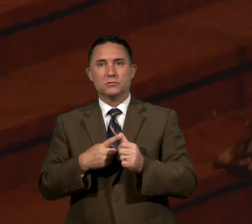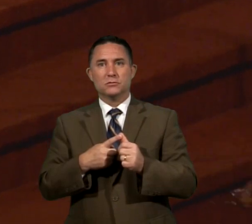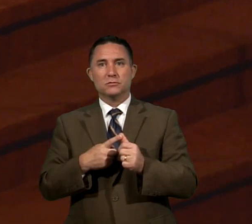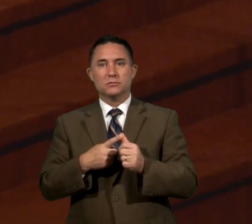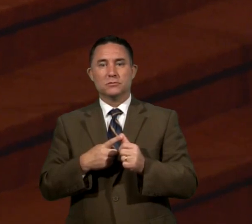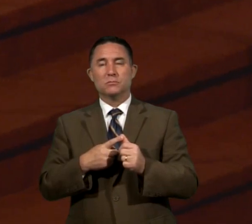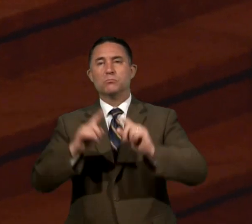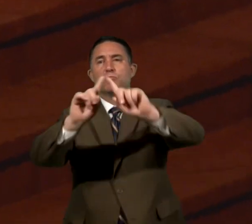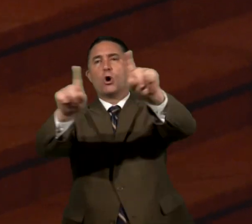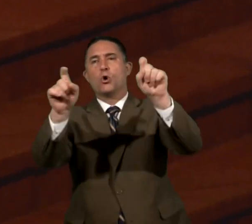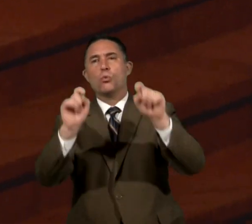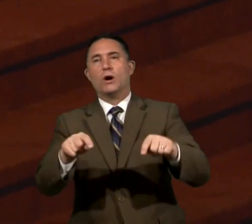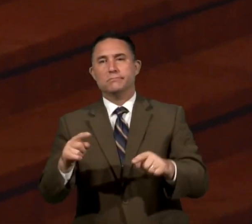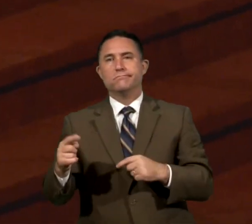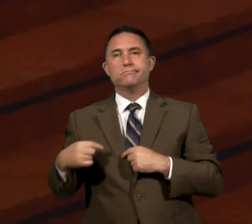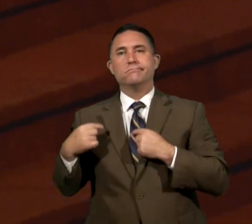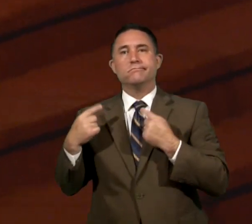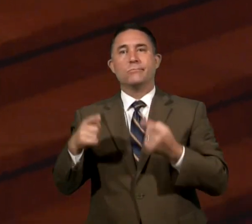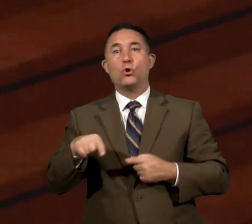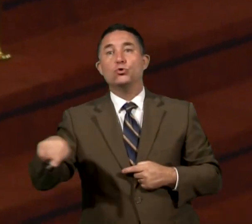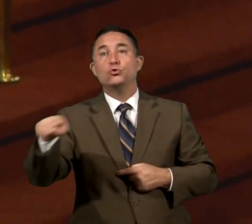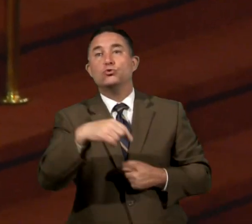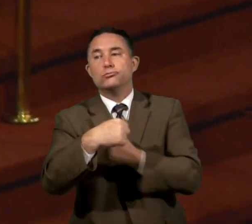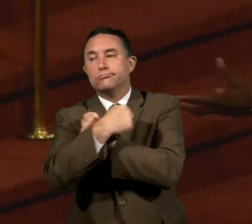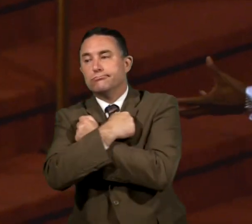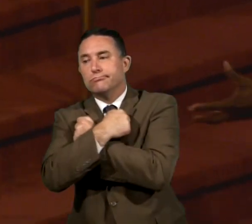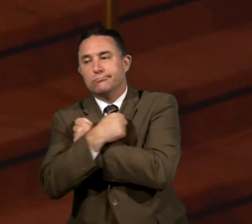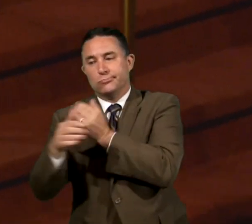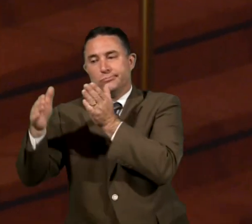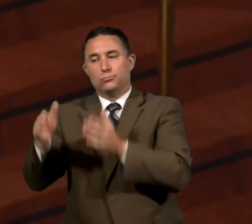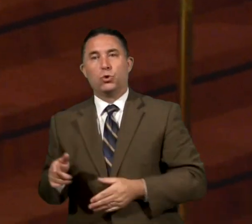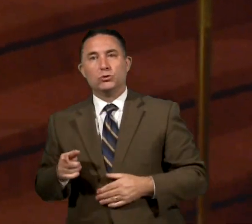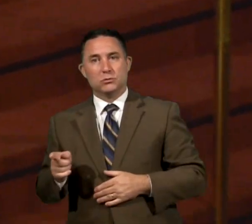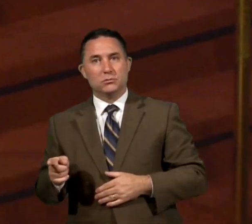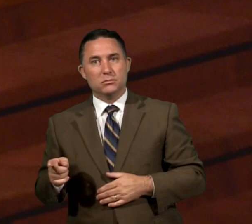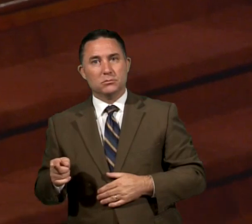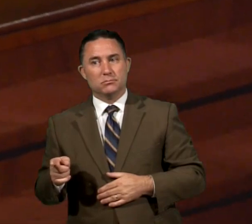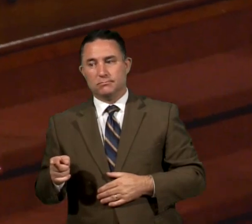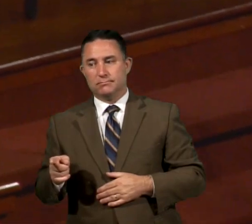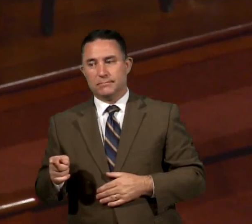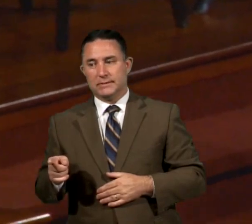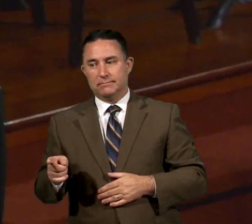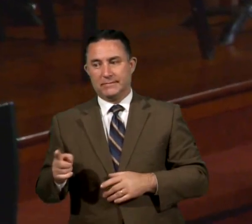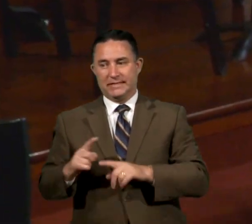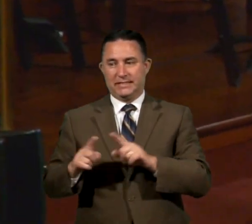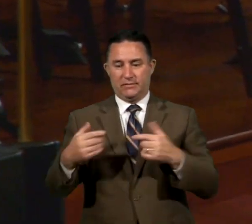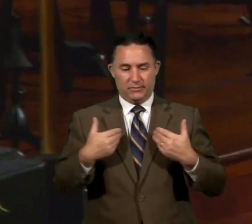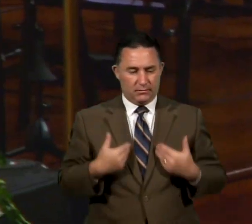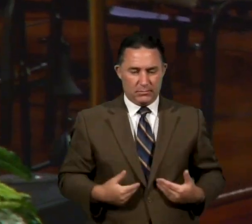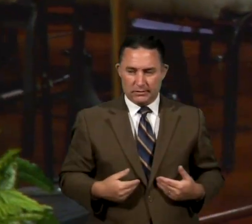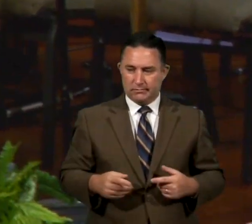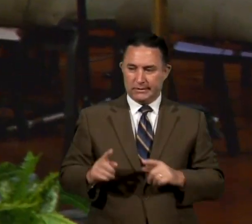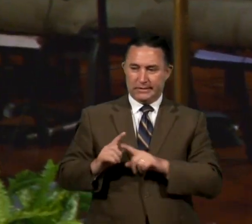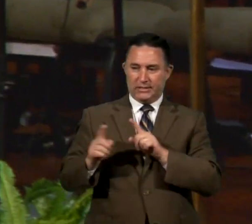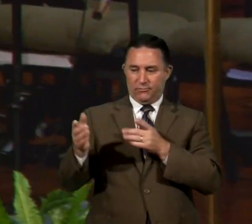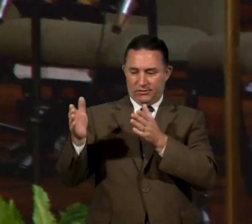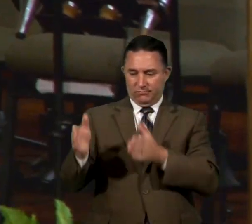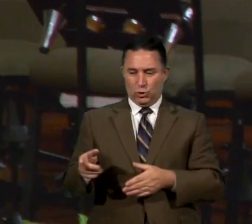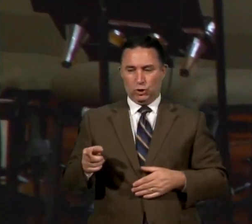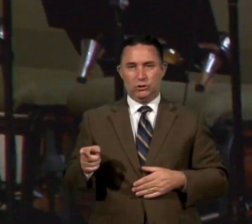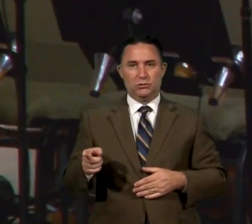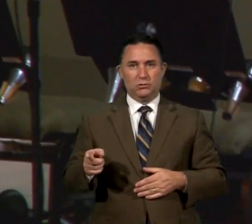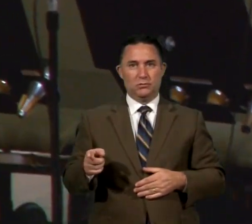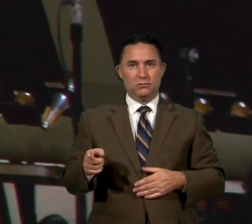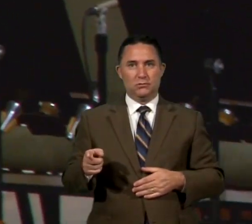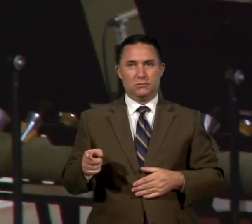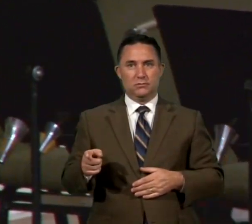I guess my question is, when was the last time you embraced somebody that's not like you? That's good.